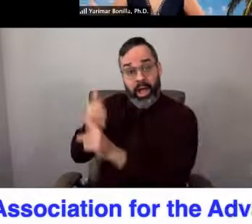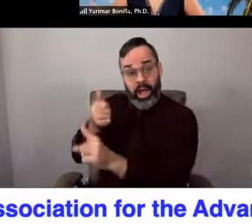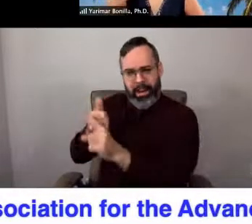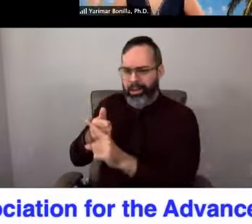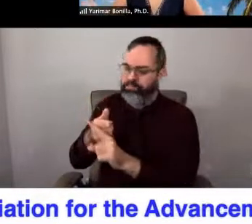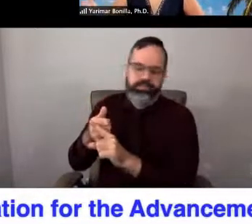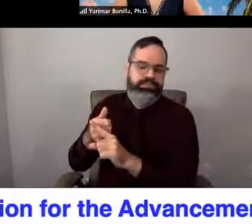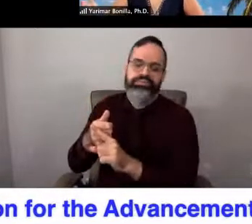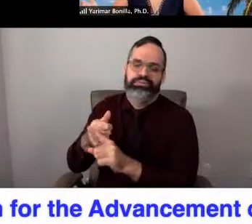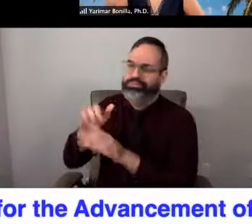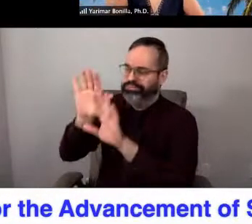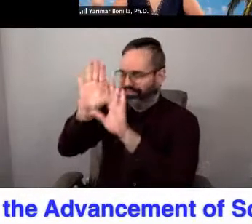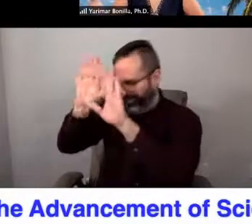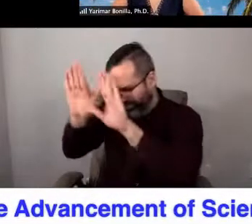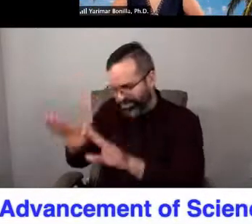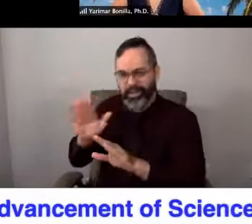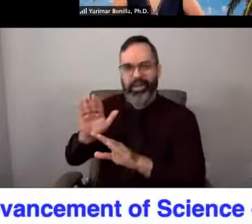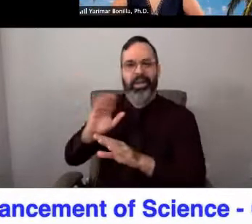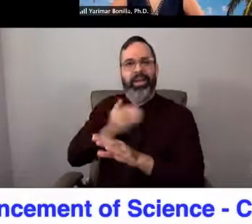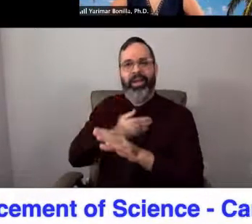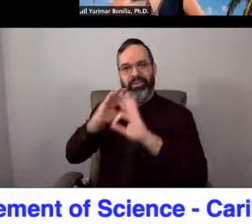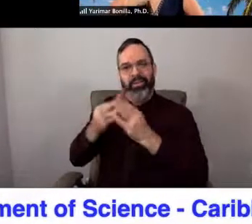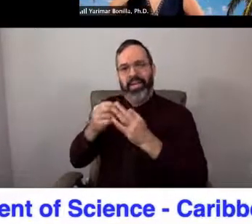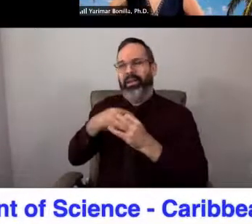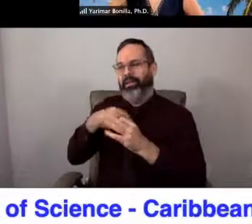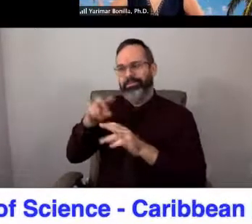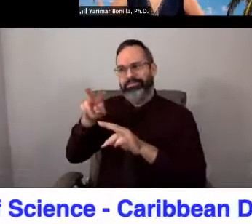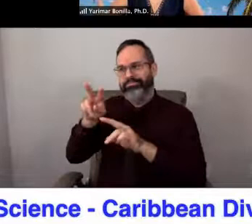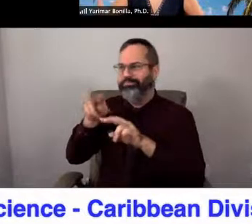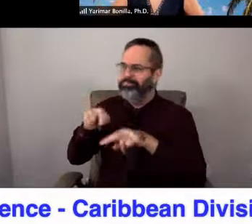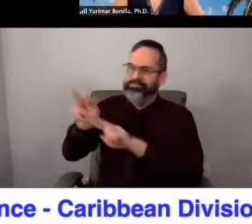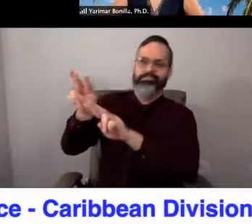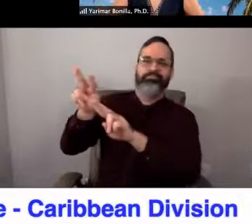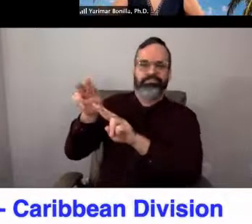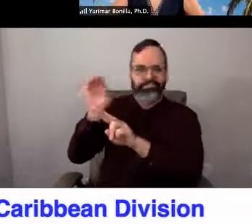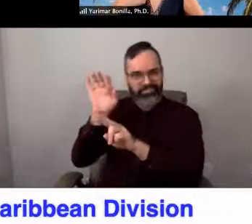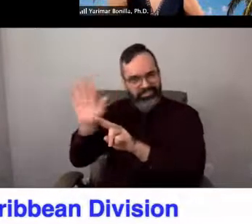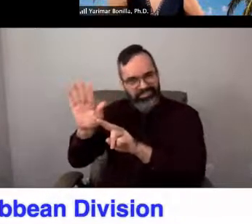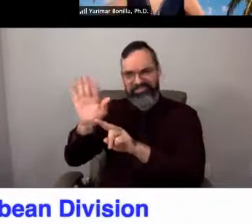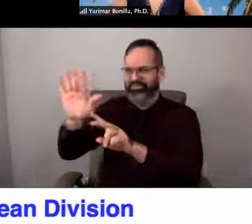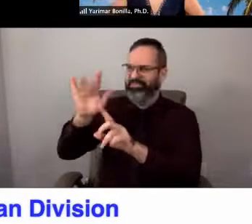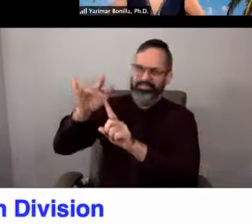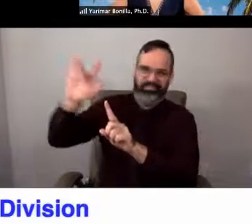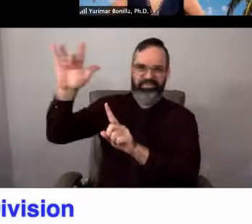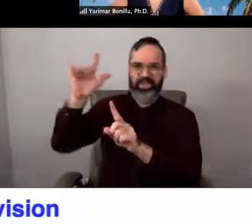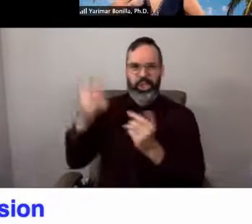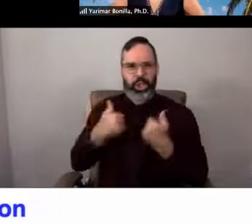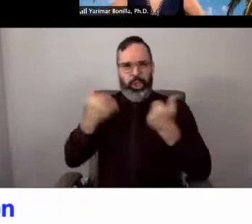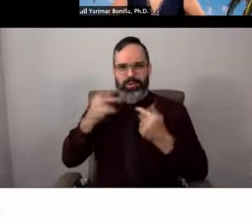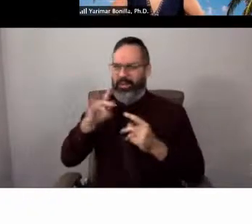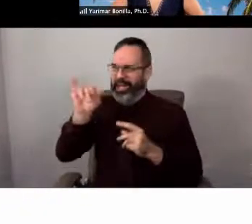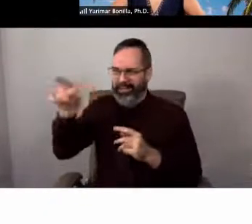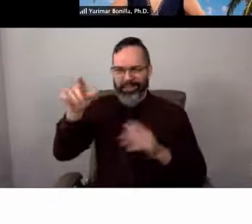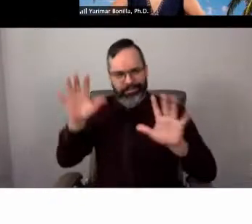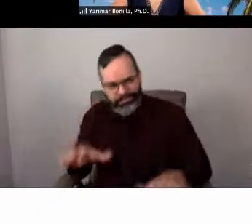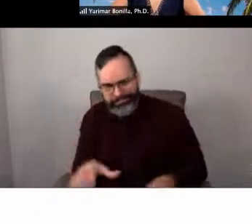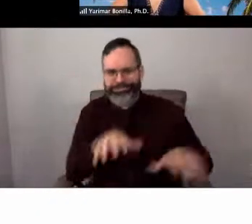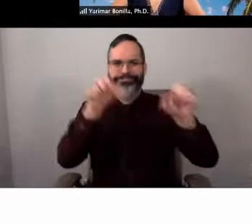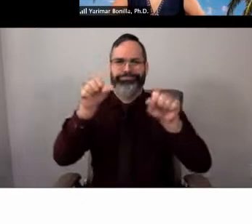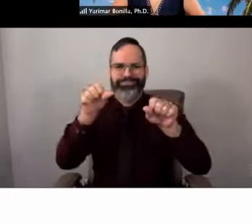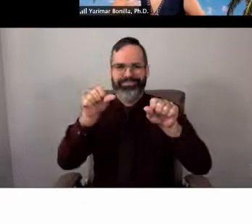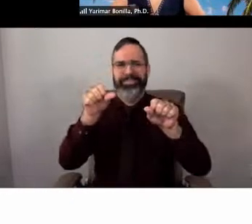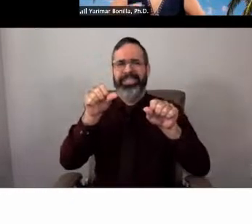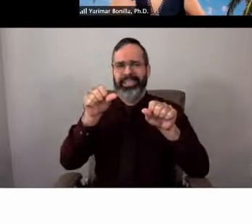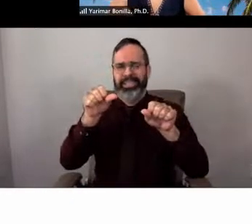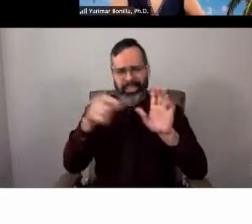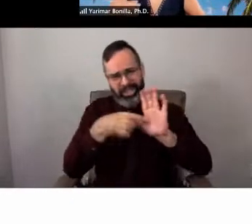my family, we admire her so much. The example of young people like her and others that have shown that